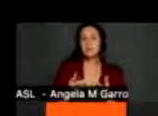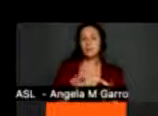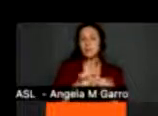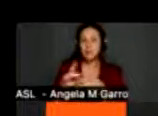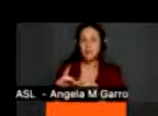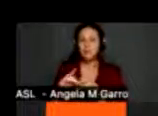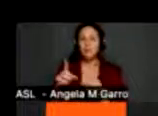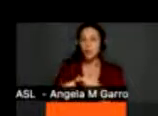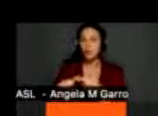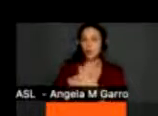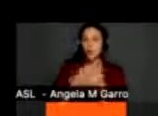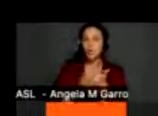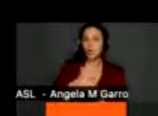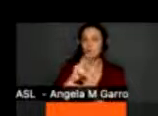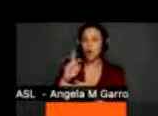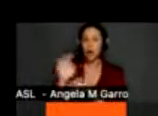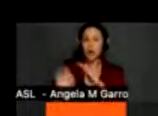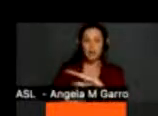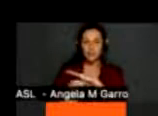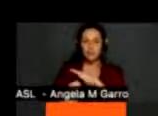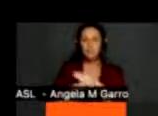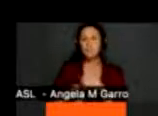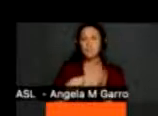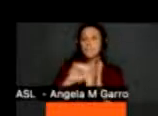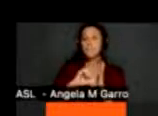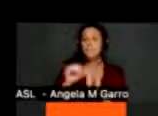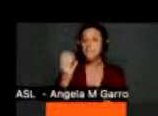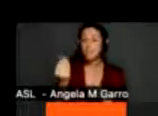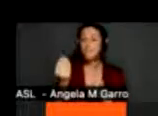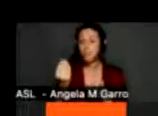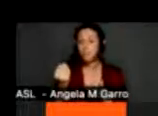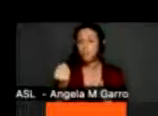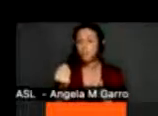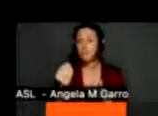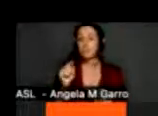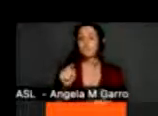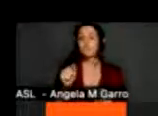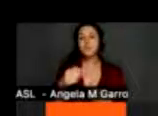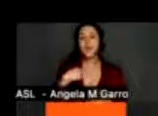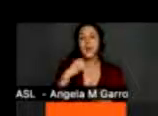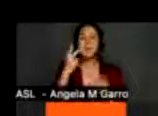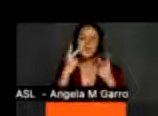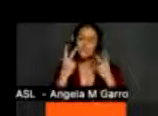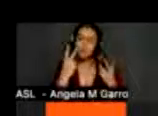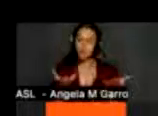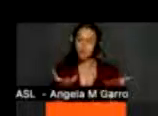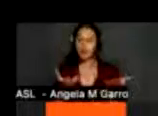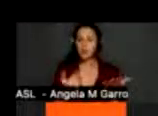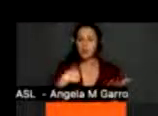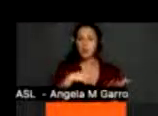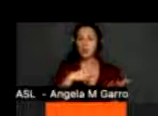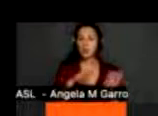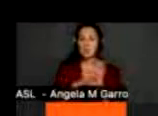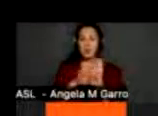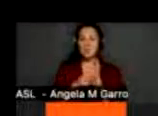College Park Elementary School. On page 14, there's a visual that we have developed that